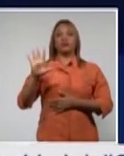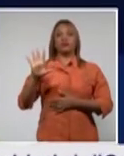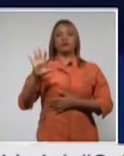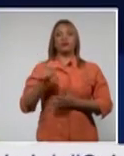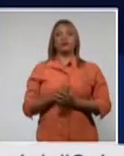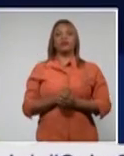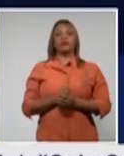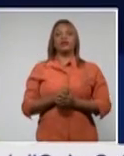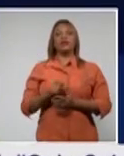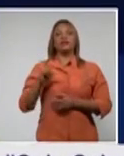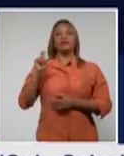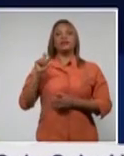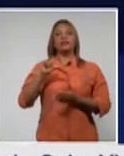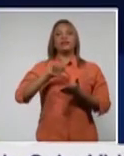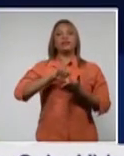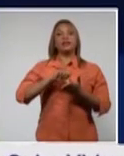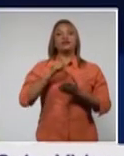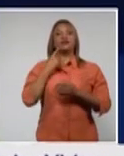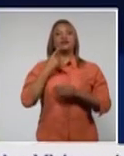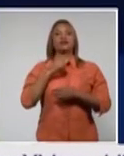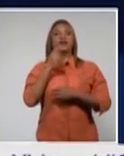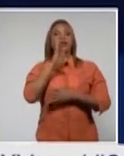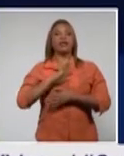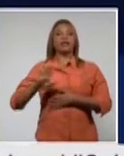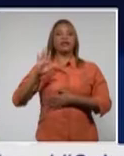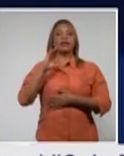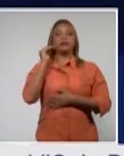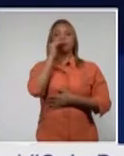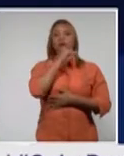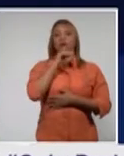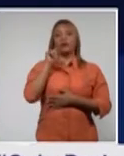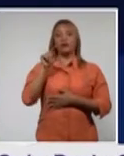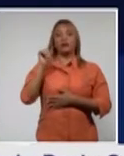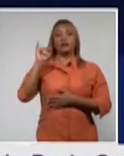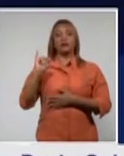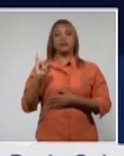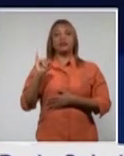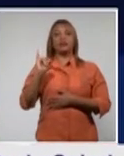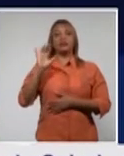Claras, 285 in Santiago de Cubas,